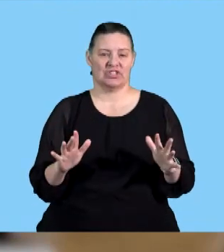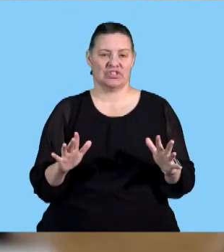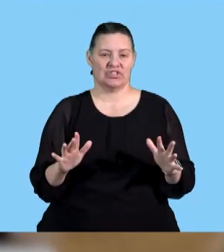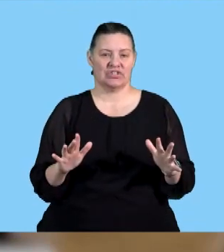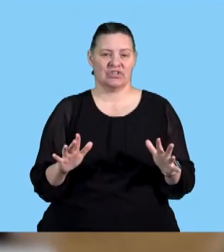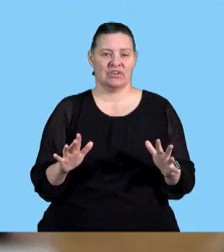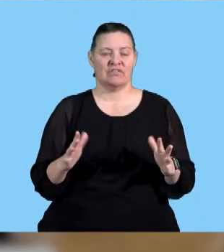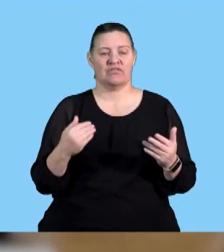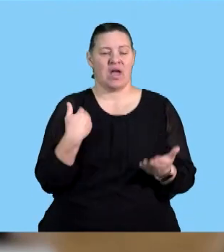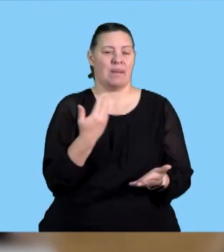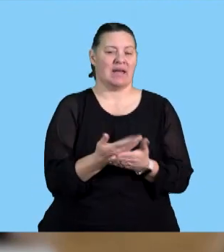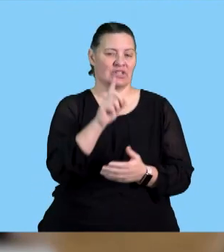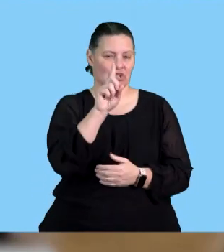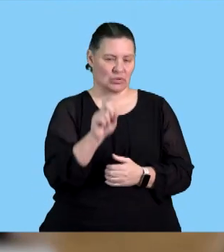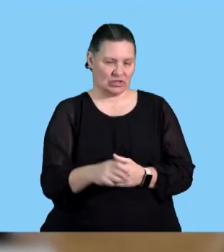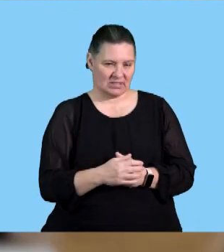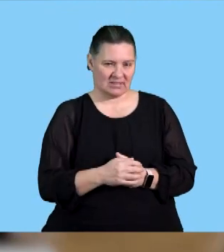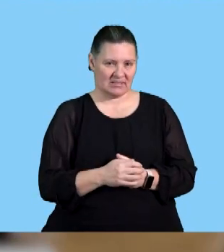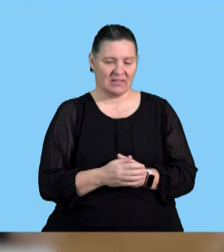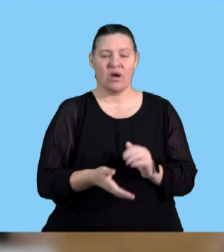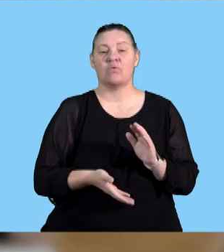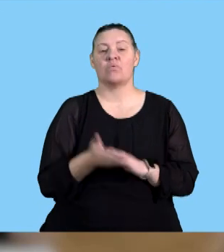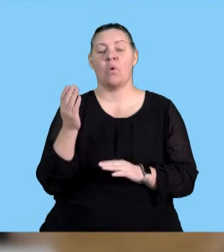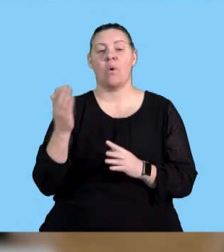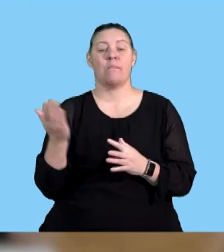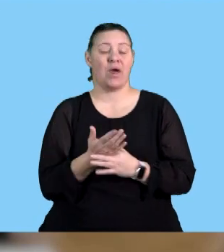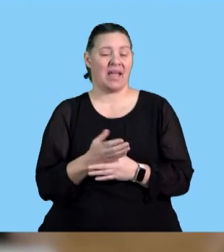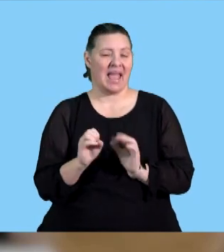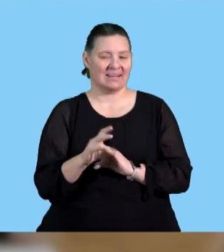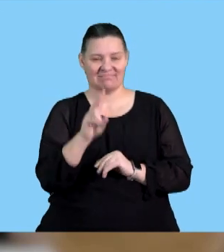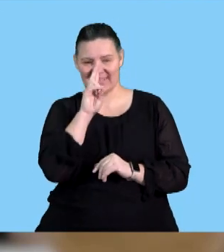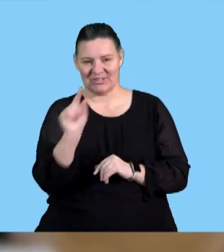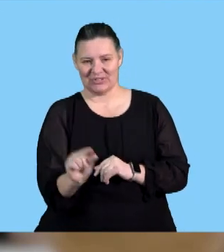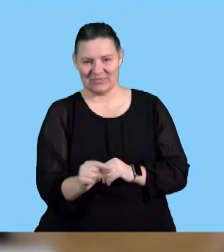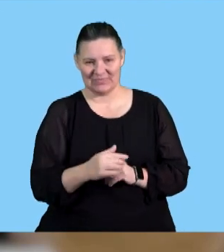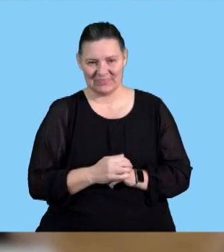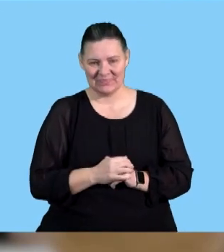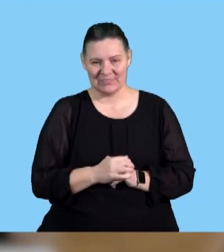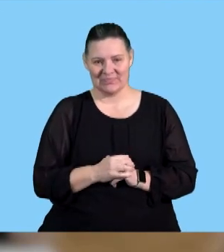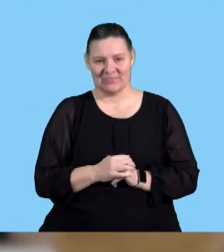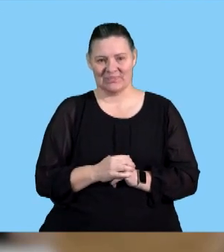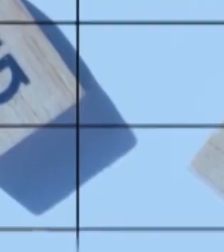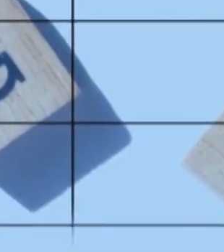for our application questions. Let's go for an ad break. We will be right back.